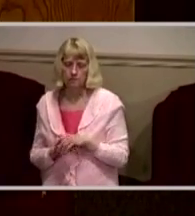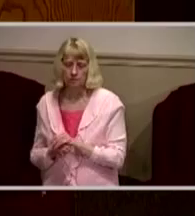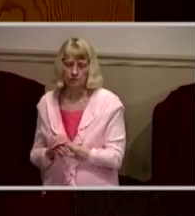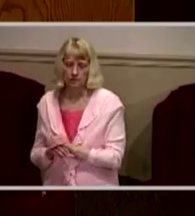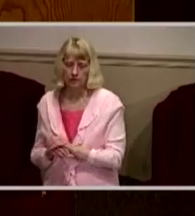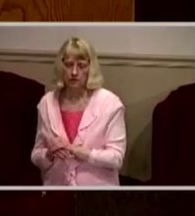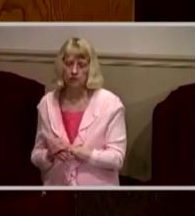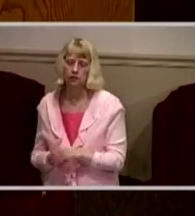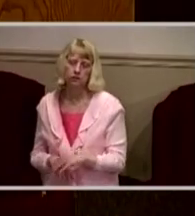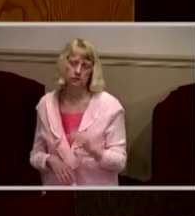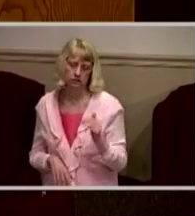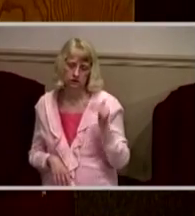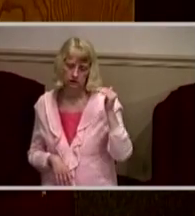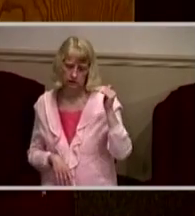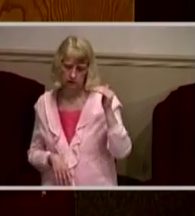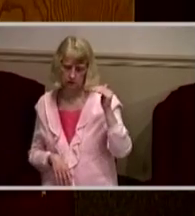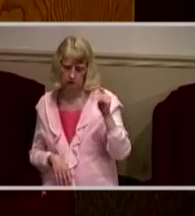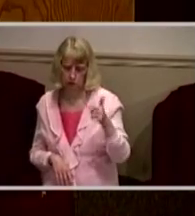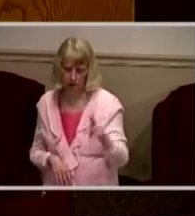beginning with verse